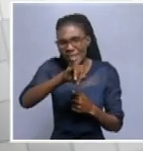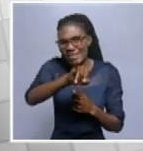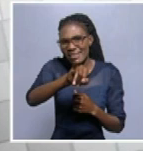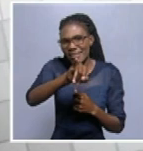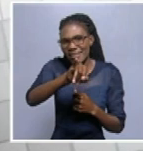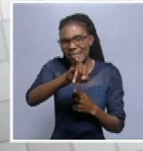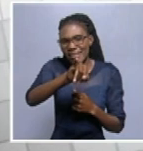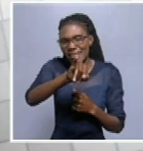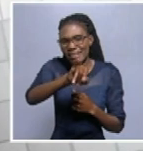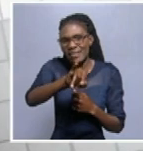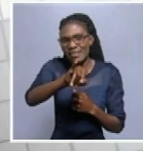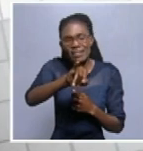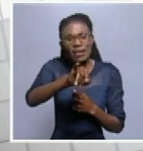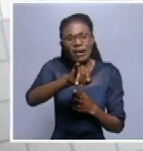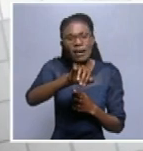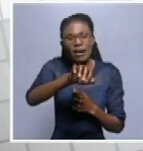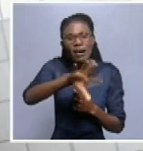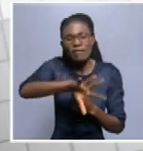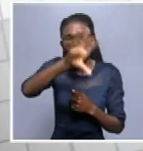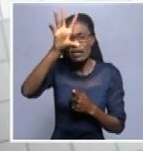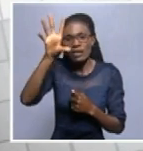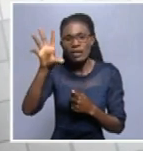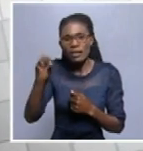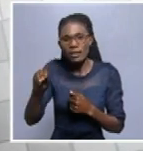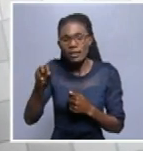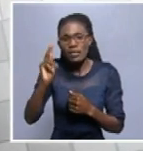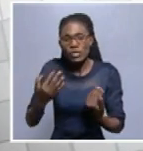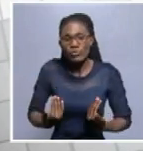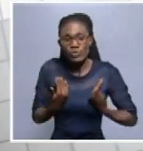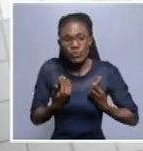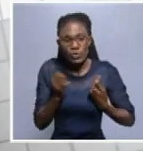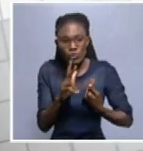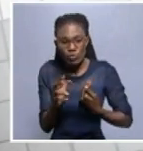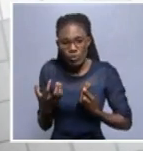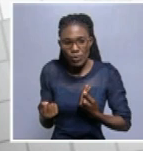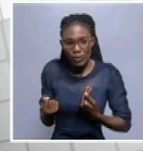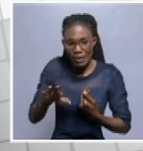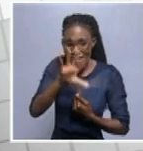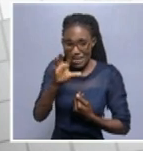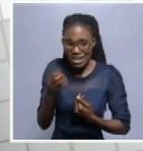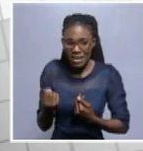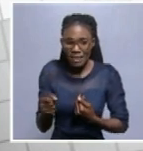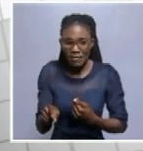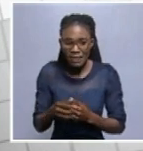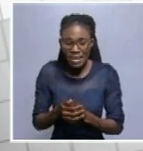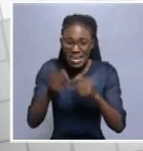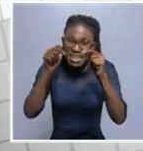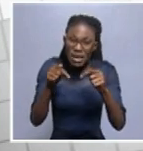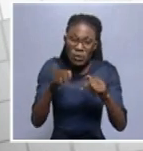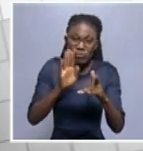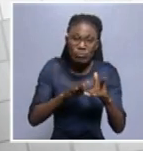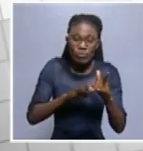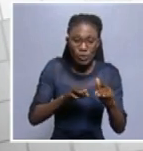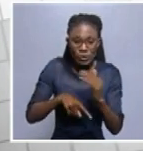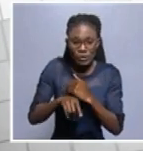continuing, including the youth dividend that Africa has. As a result of this, for Israel,